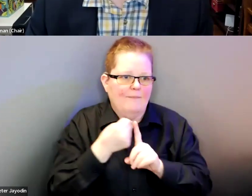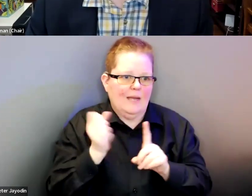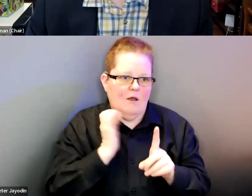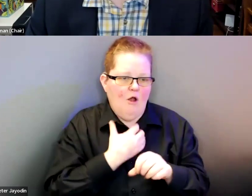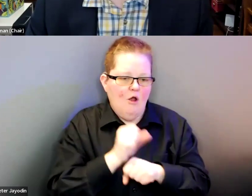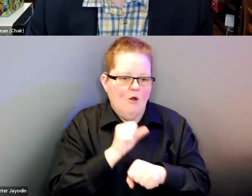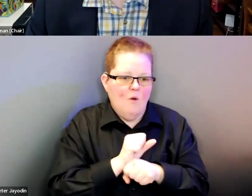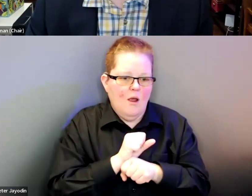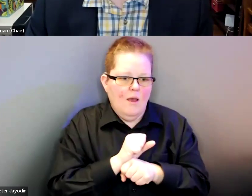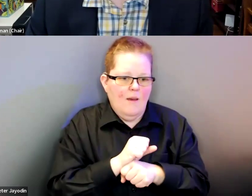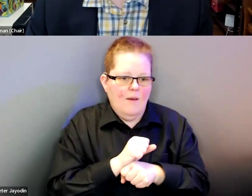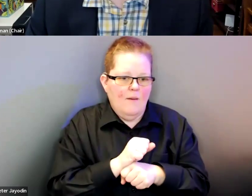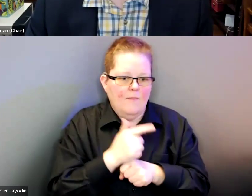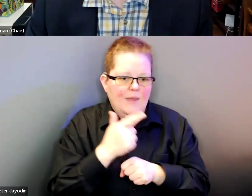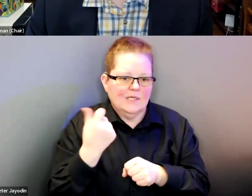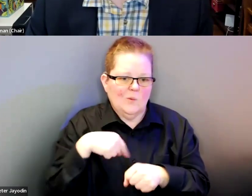Because we can't respond to things.